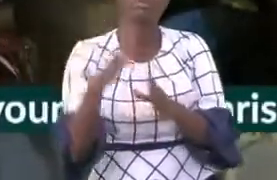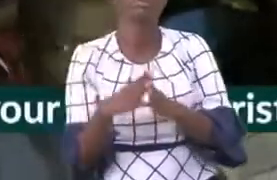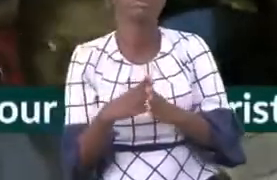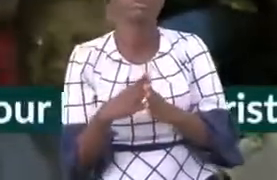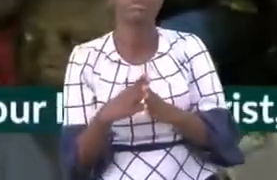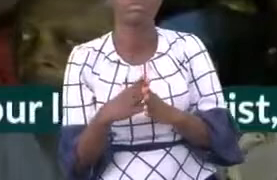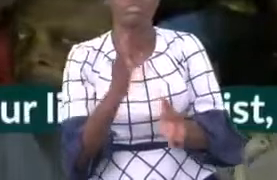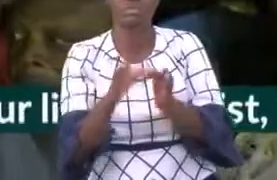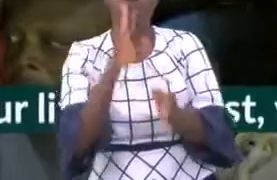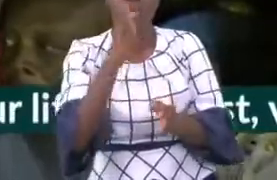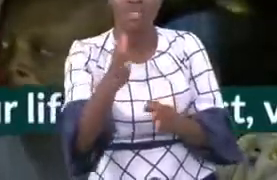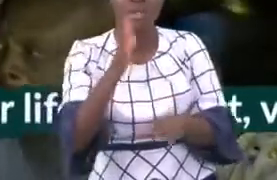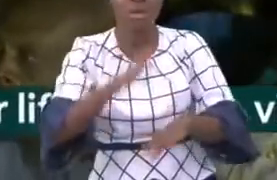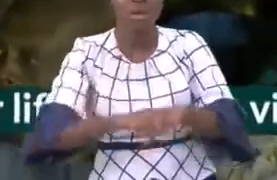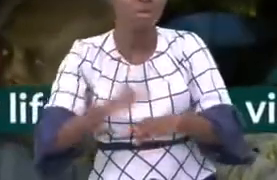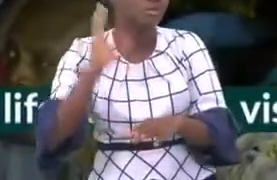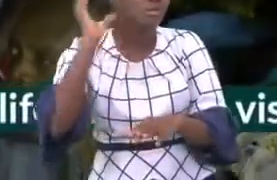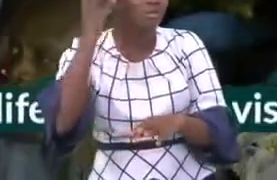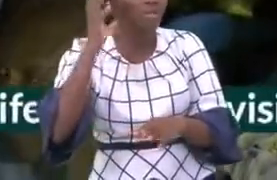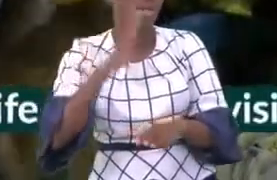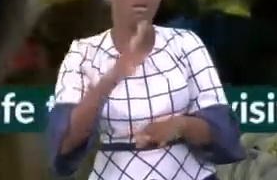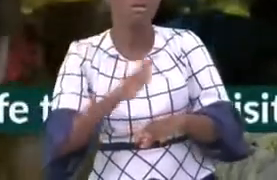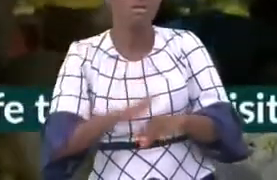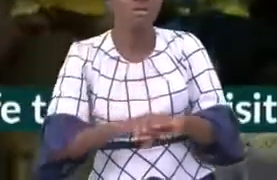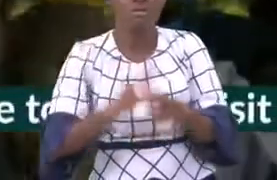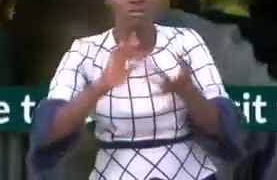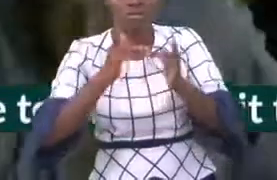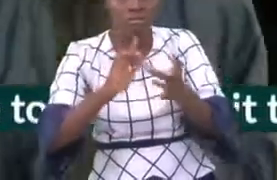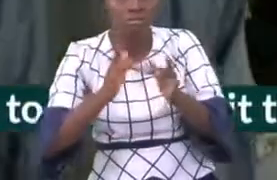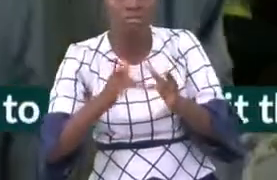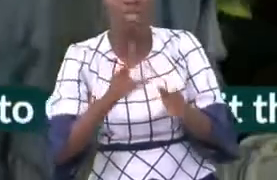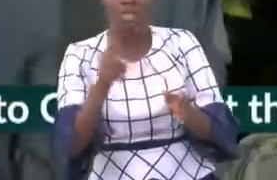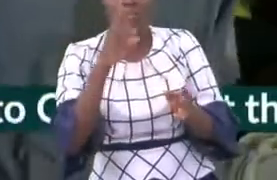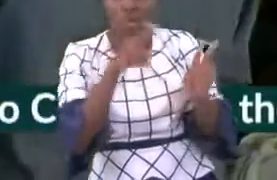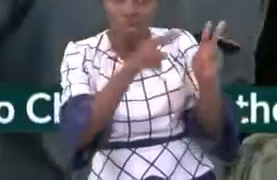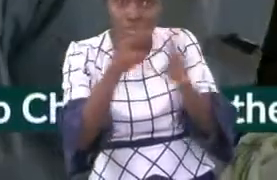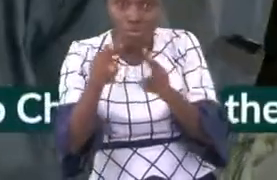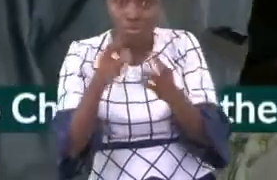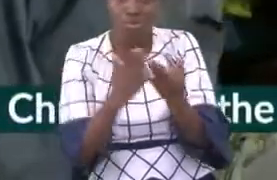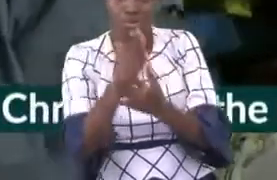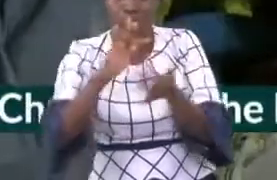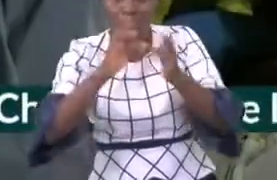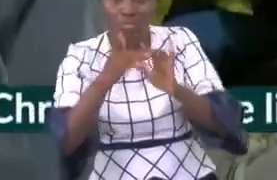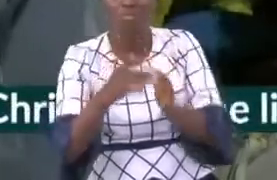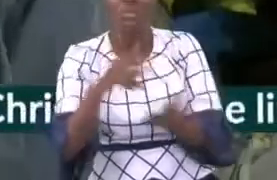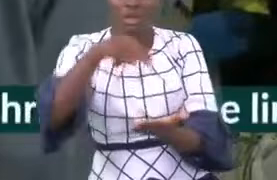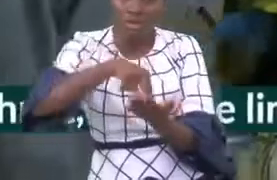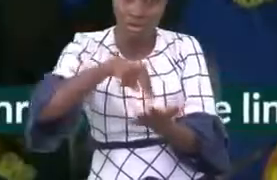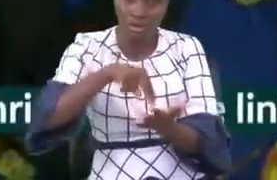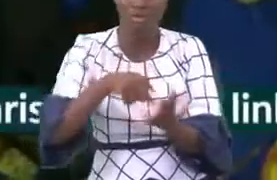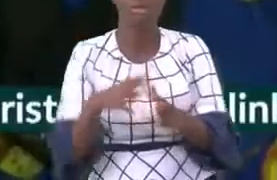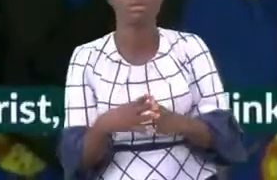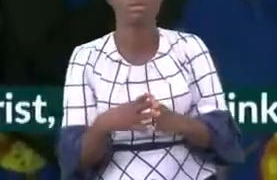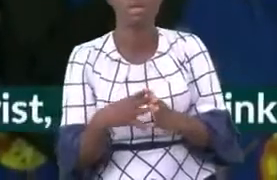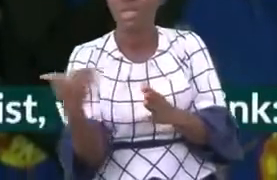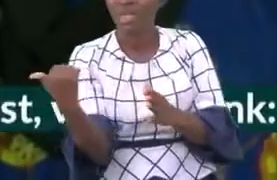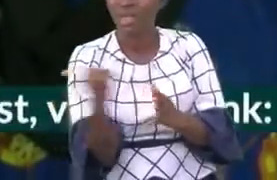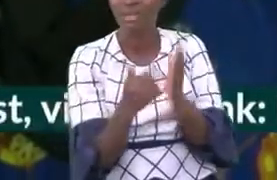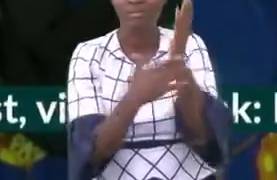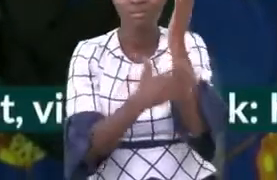You raise up your hand and you stand up. Any country, in any congregation where you are, any city, any